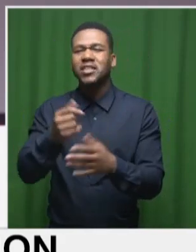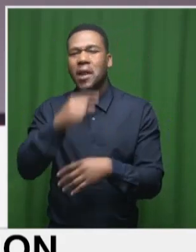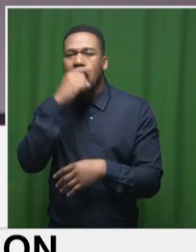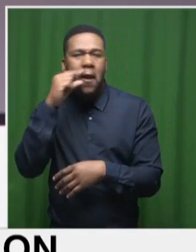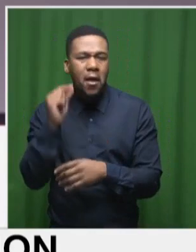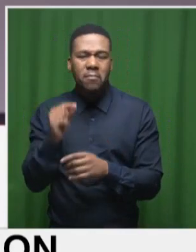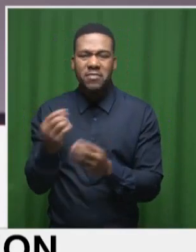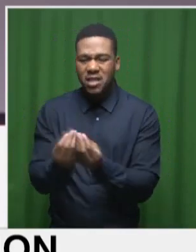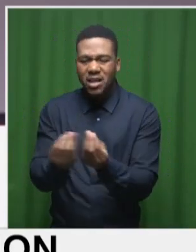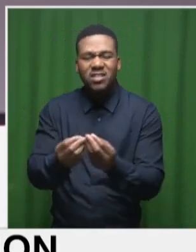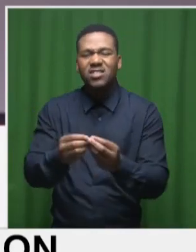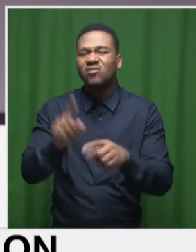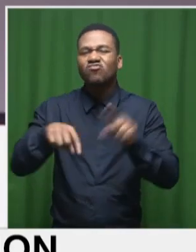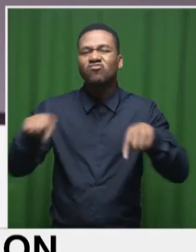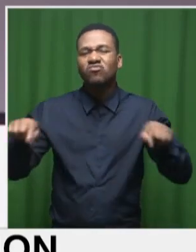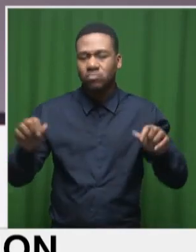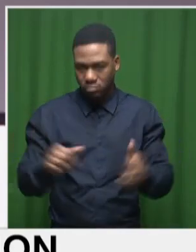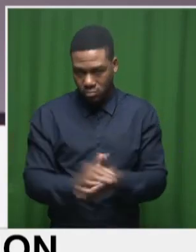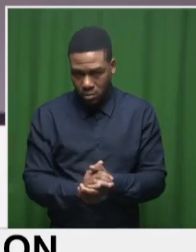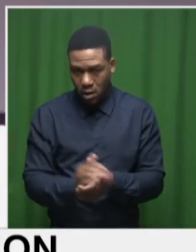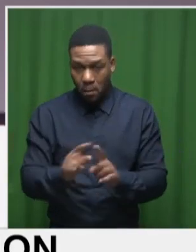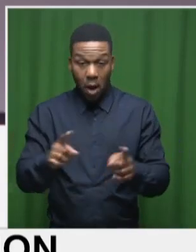for me, because I'm trying to be more